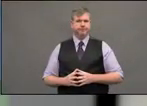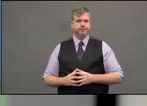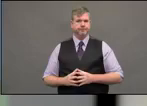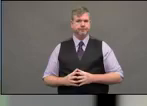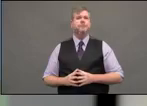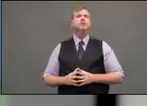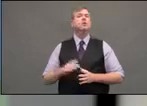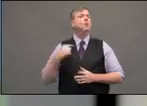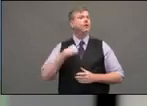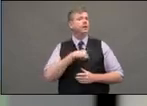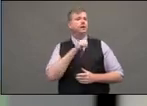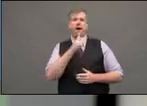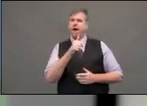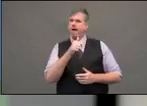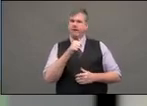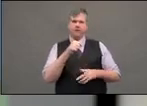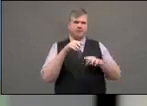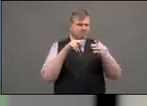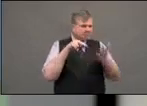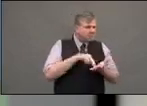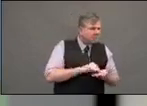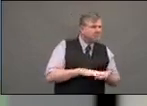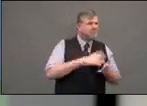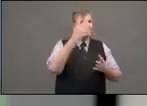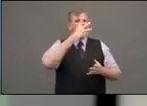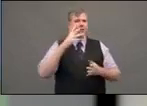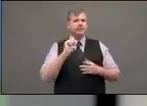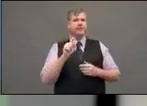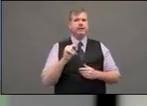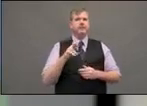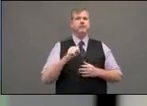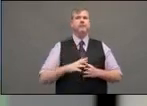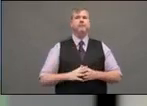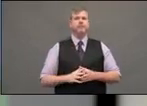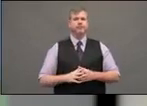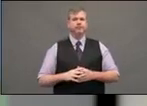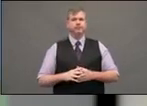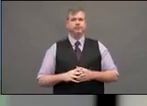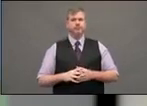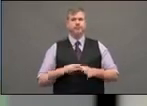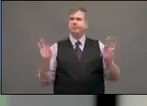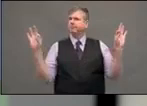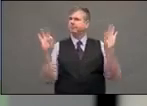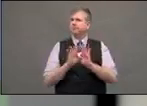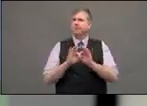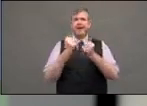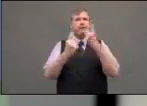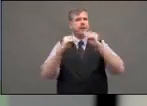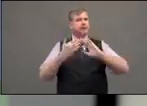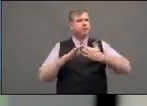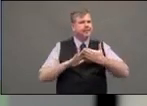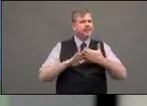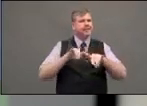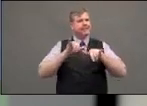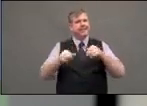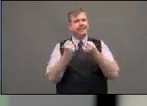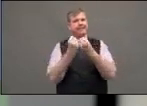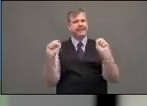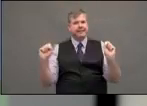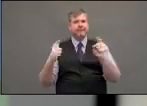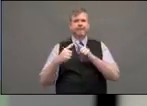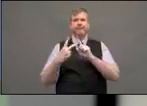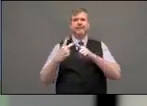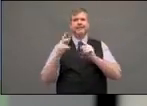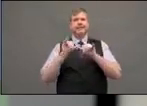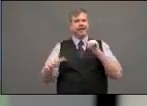irrespective of your documentation status. We just want to make sure everyone in the community stays safe and stays healthy. And because we're all one community,